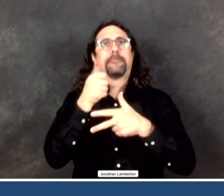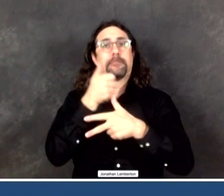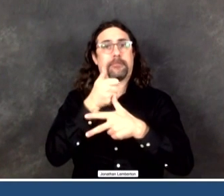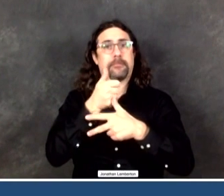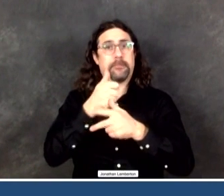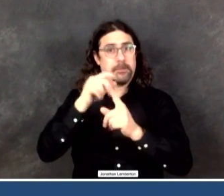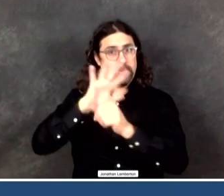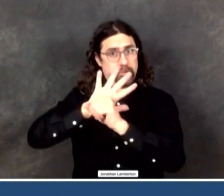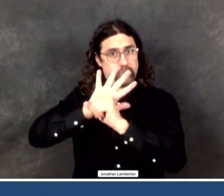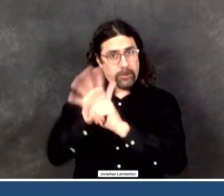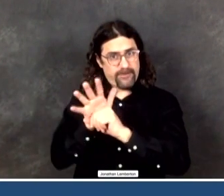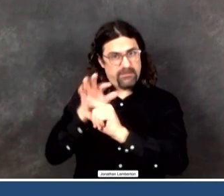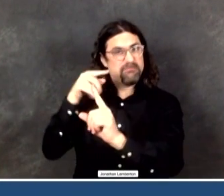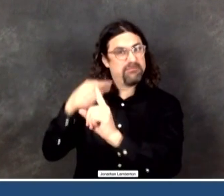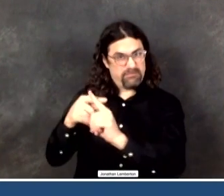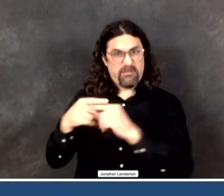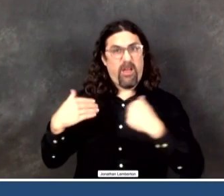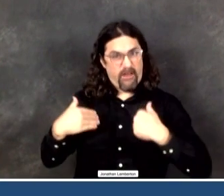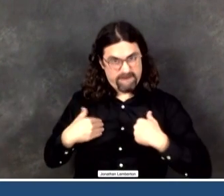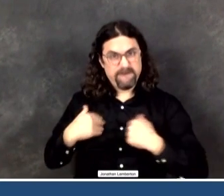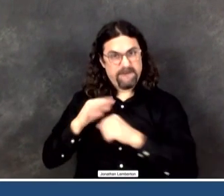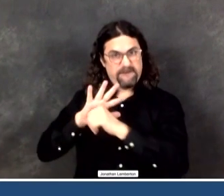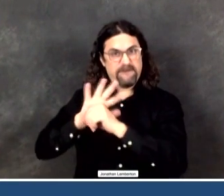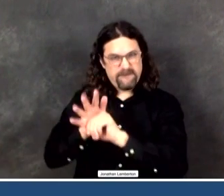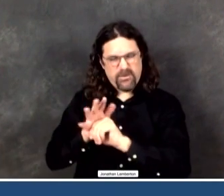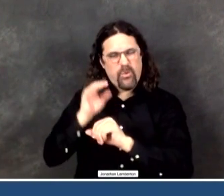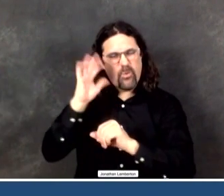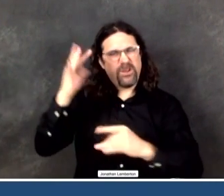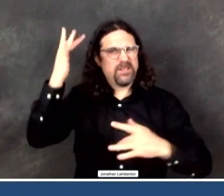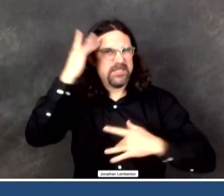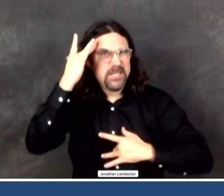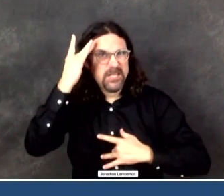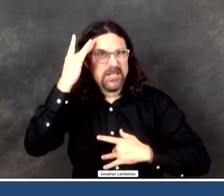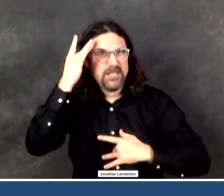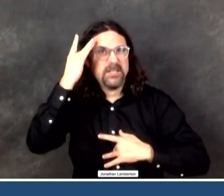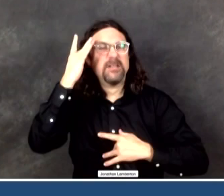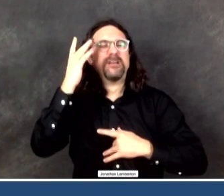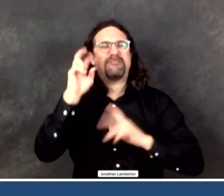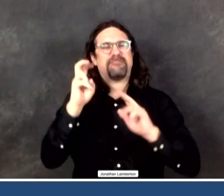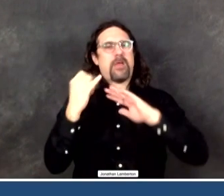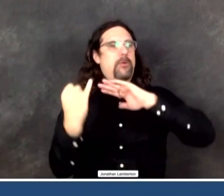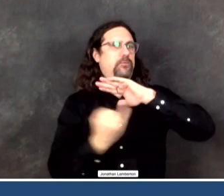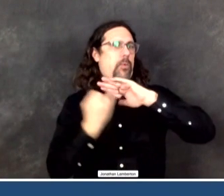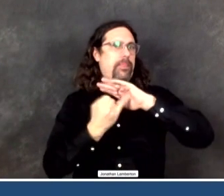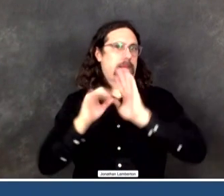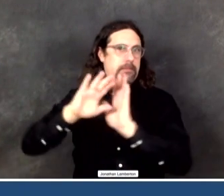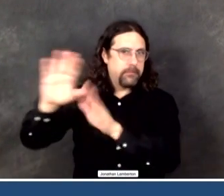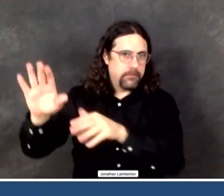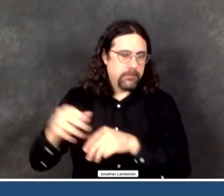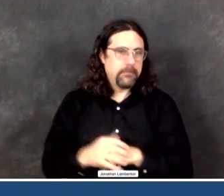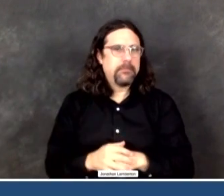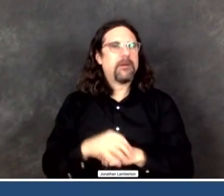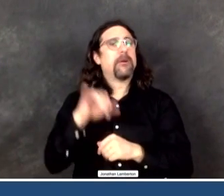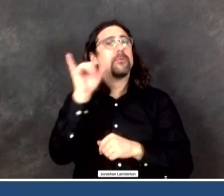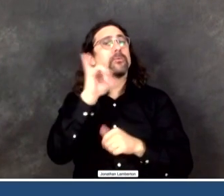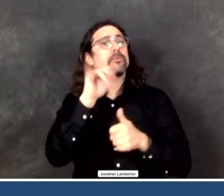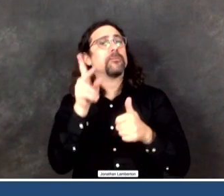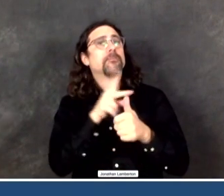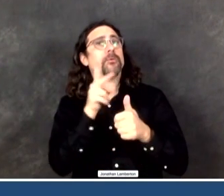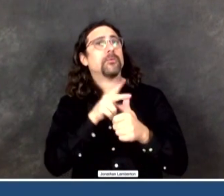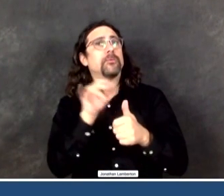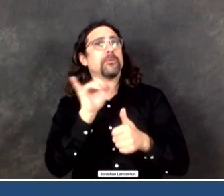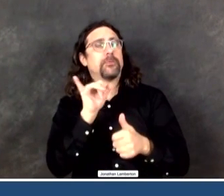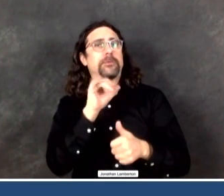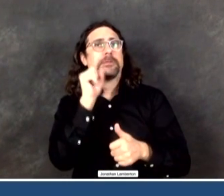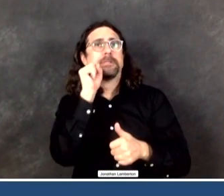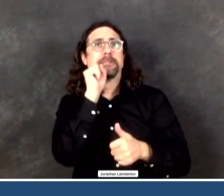shelters where it's been difficult to achieve social distancing. So I want this to be clear. Some shelters have a lot of space, some do